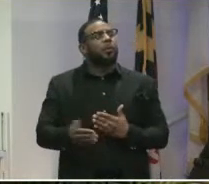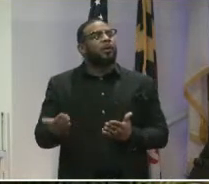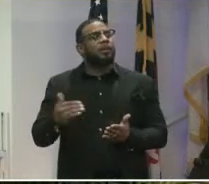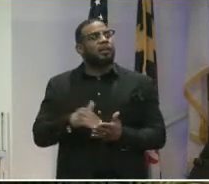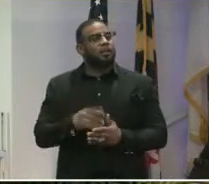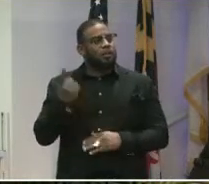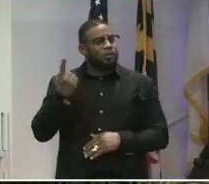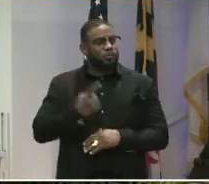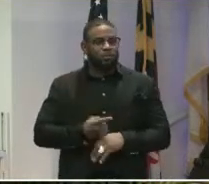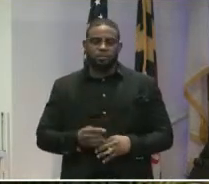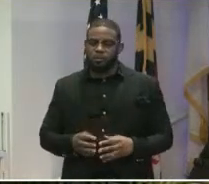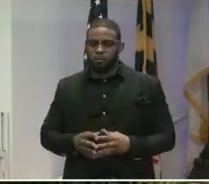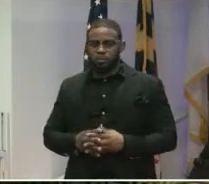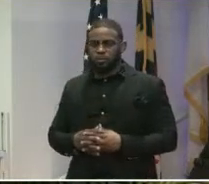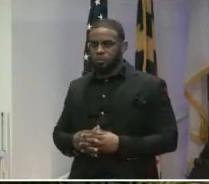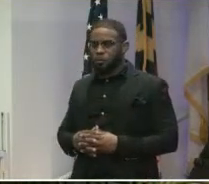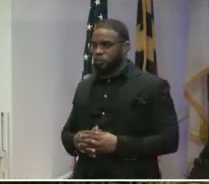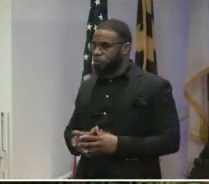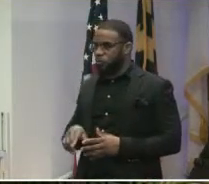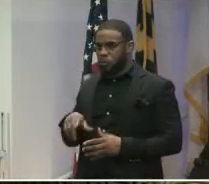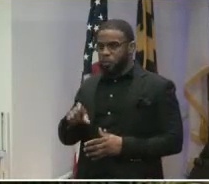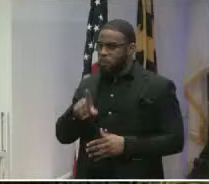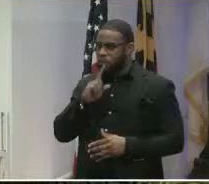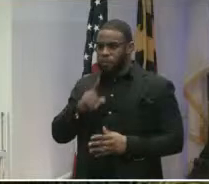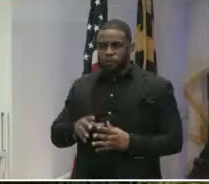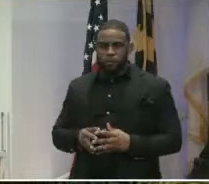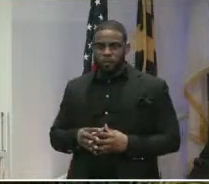one thing. We must be.